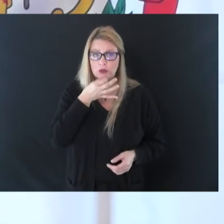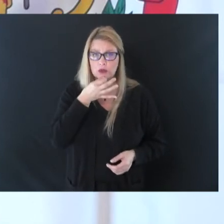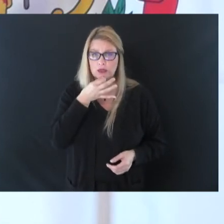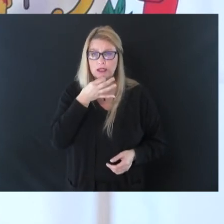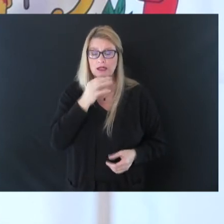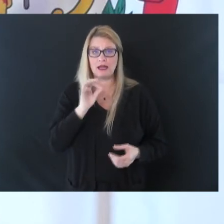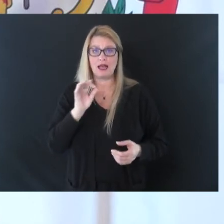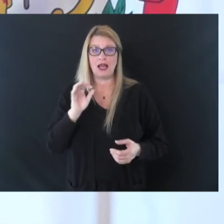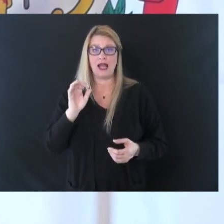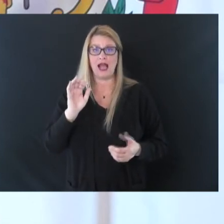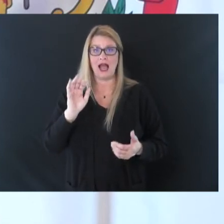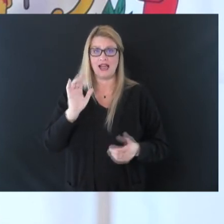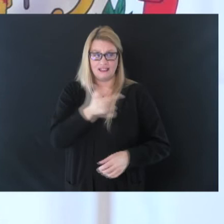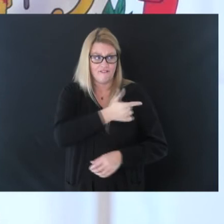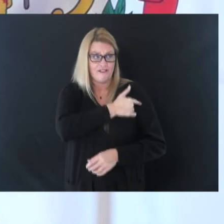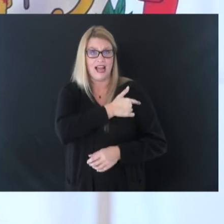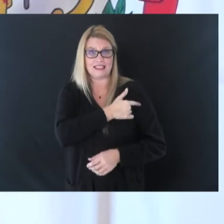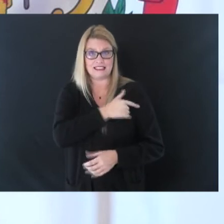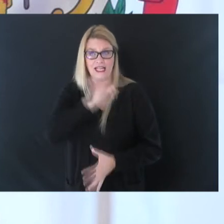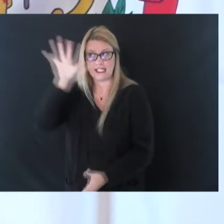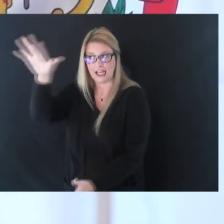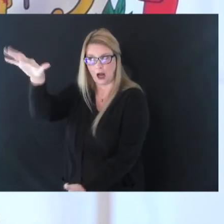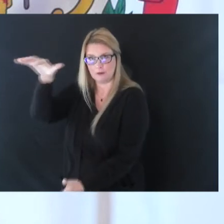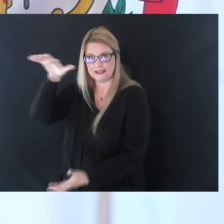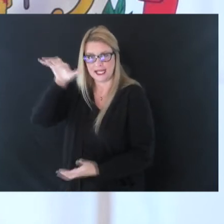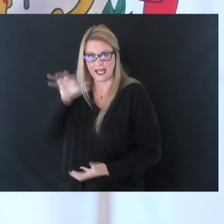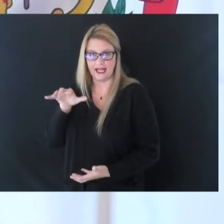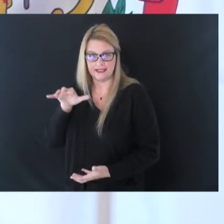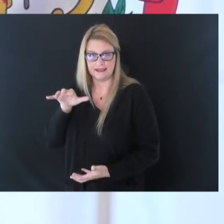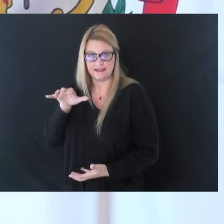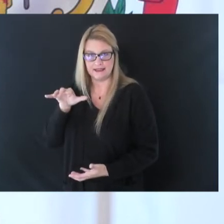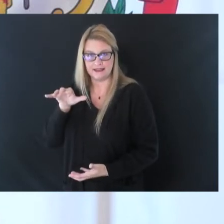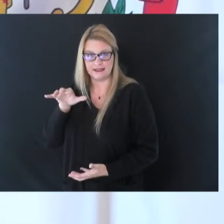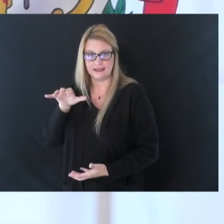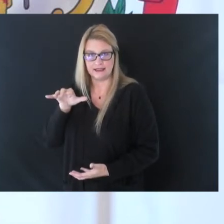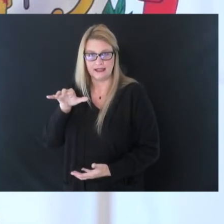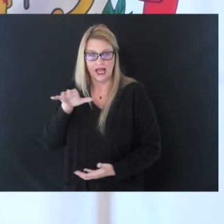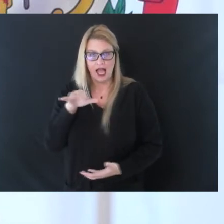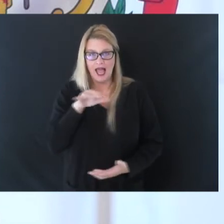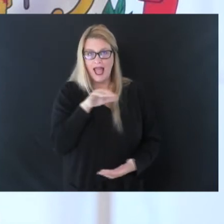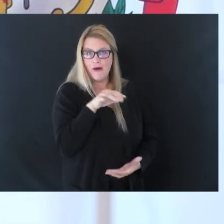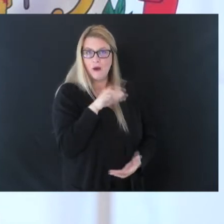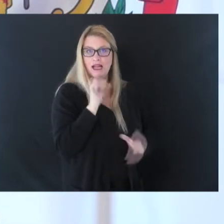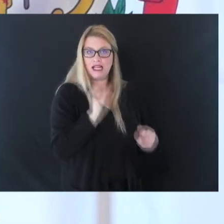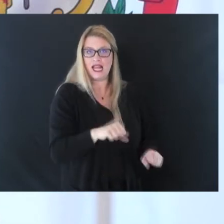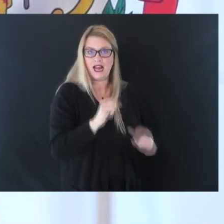get vaccines enough to be able to double back and get all the people